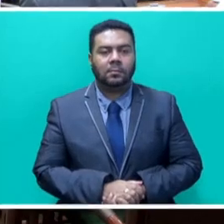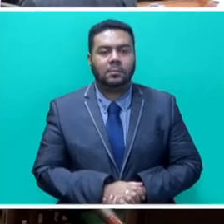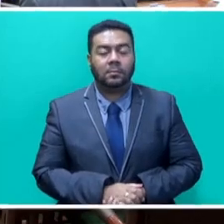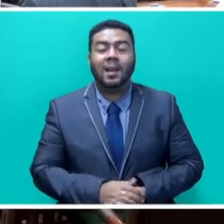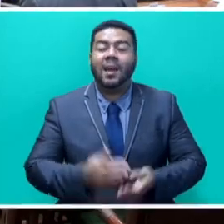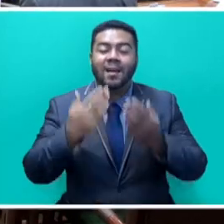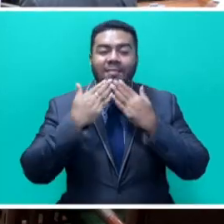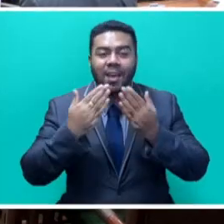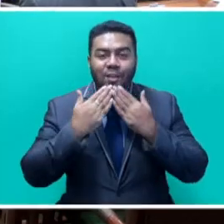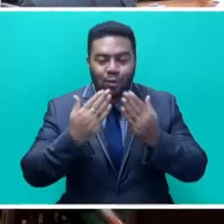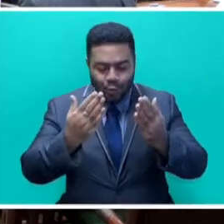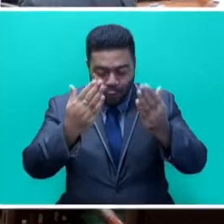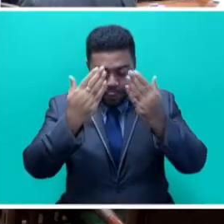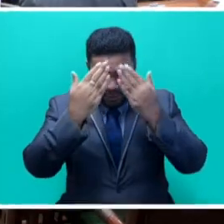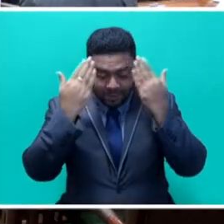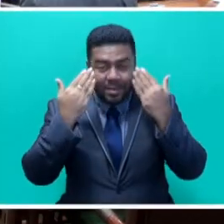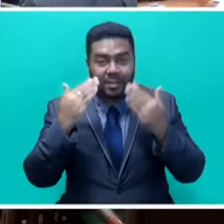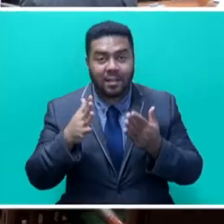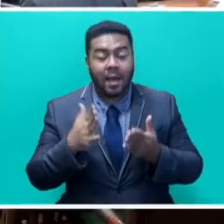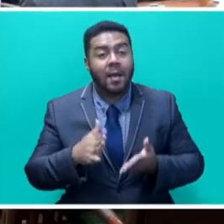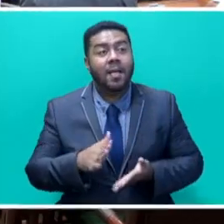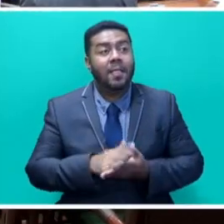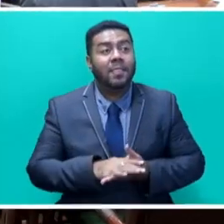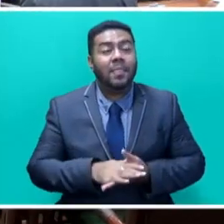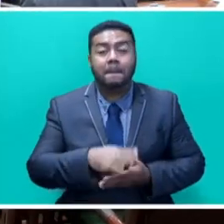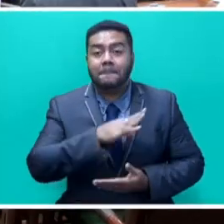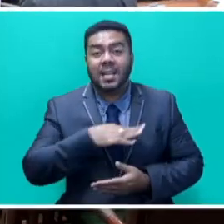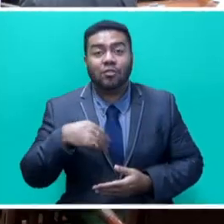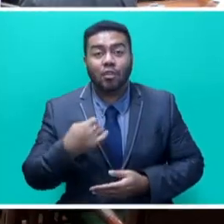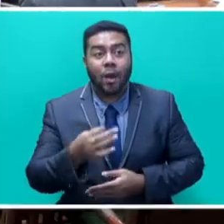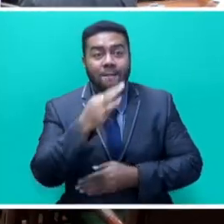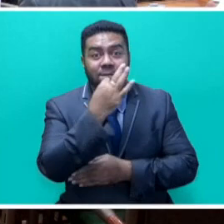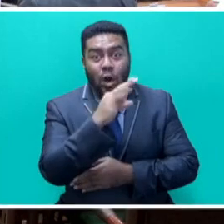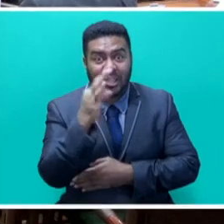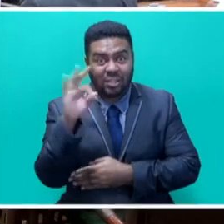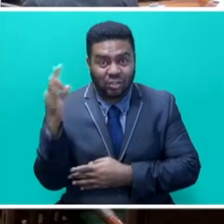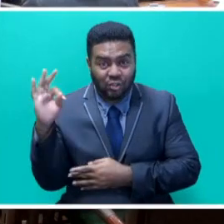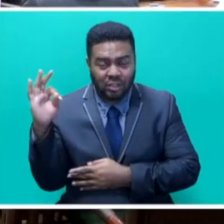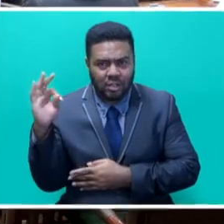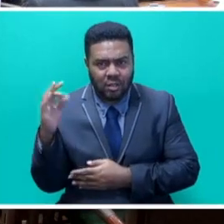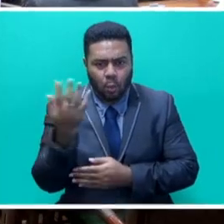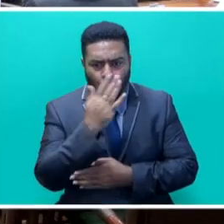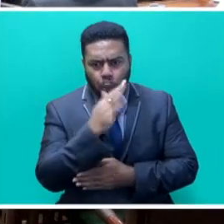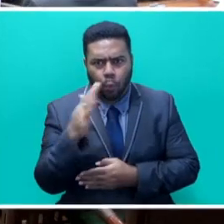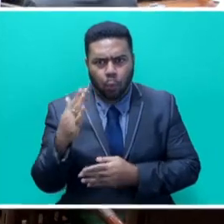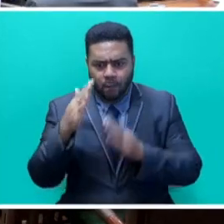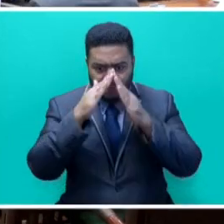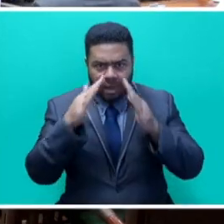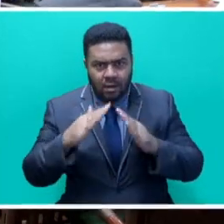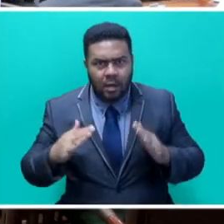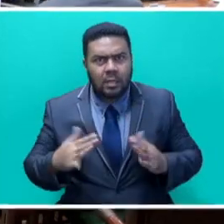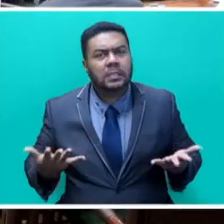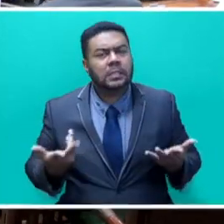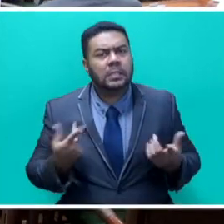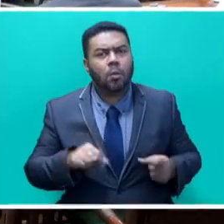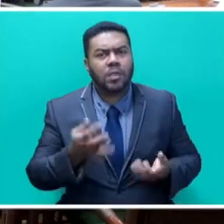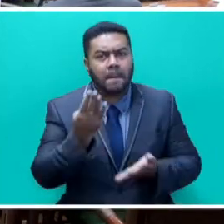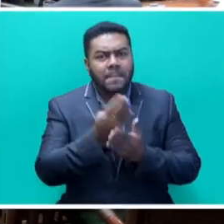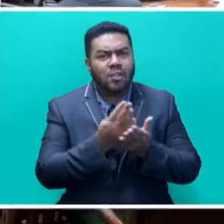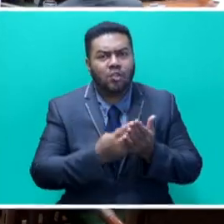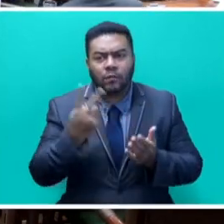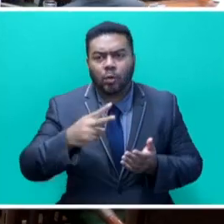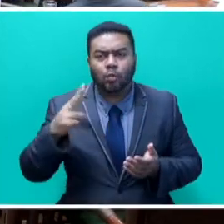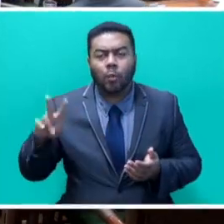Thank you, Mr. Speaker. Mr. Speaker, the Ministry of Forestry, with a budget of $13.2 million in